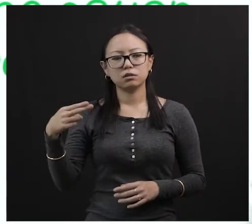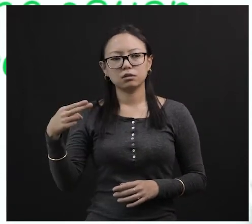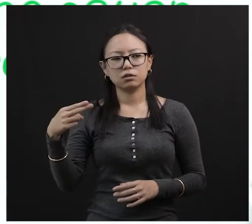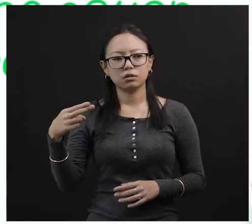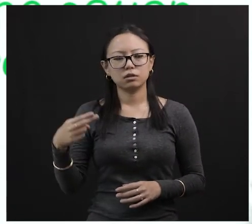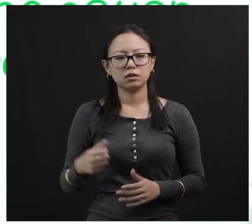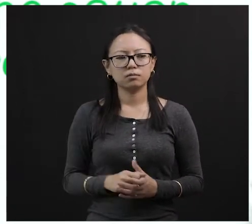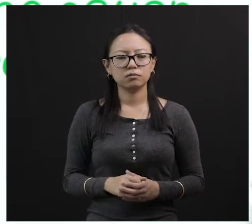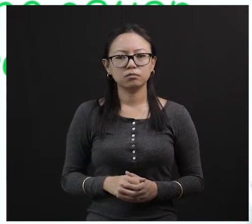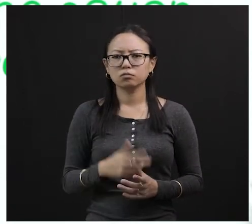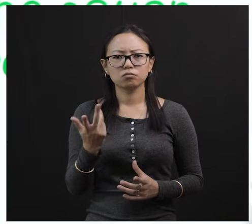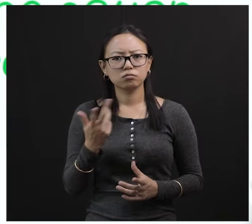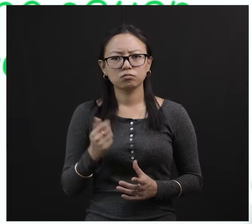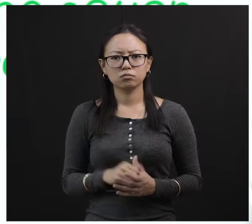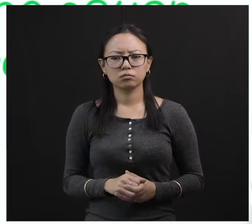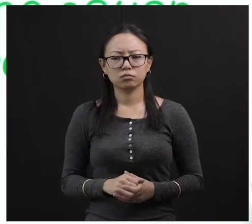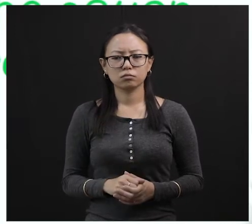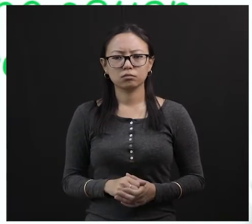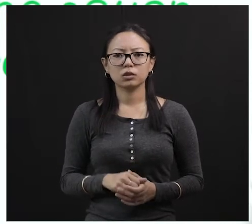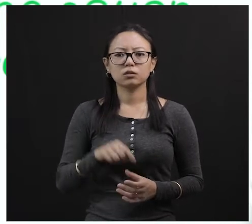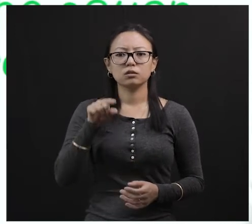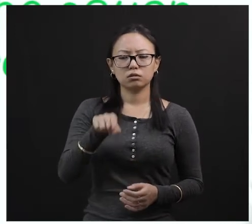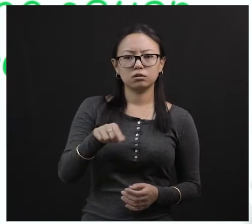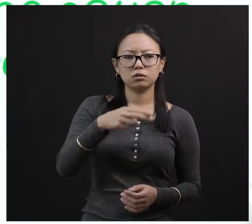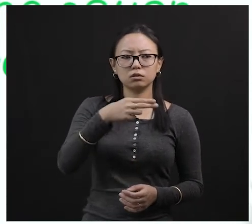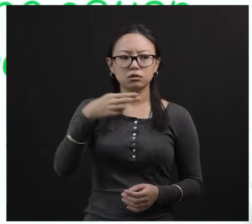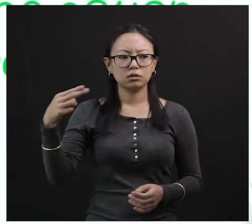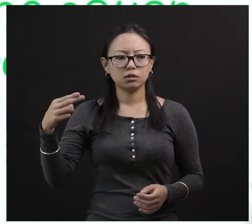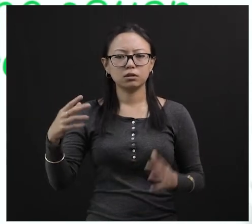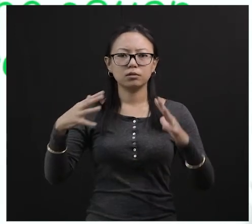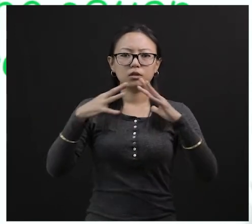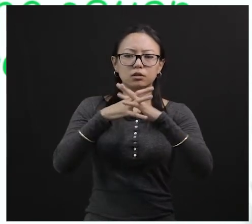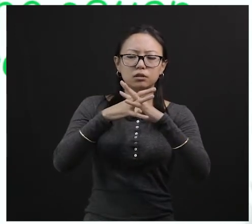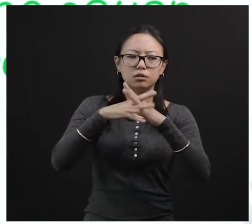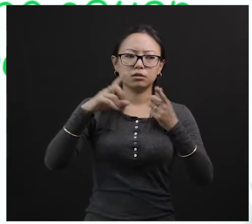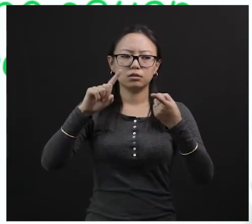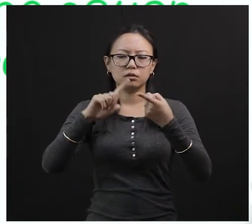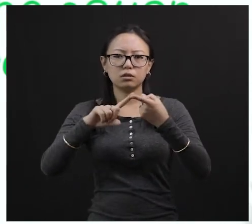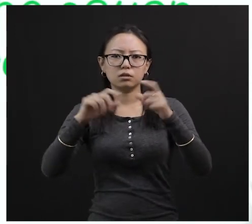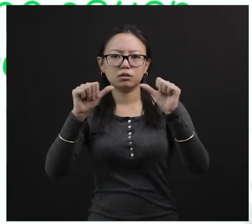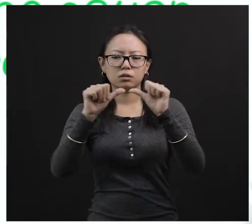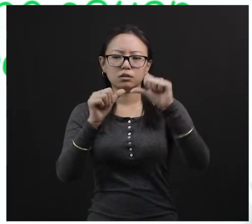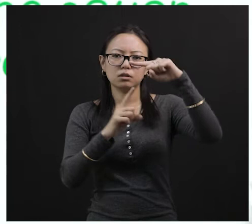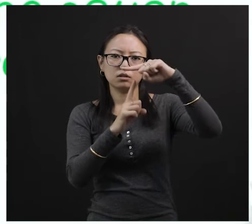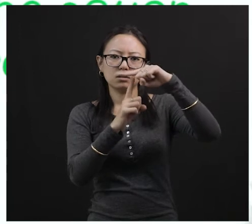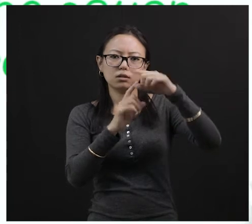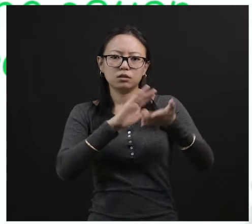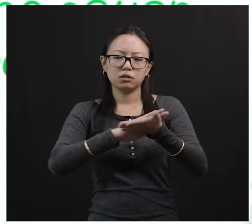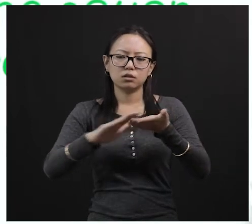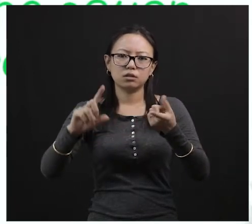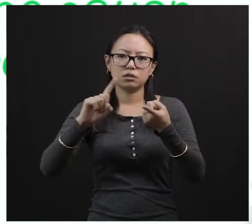called, yes, it's called weathering. What, children? It is called